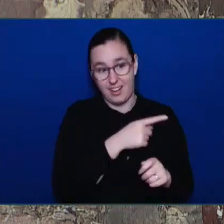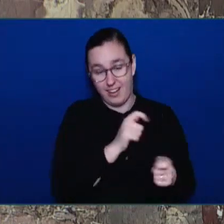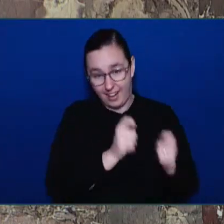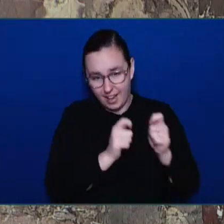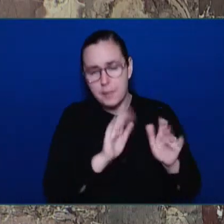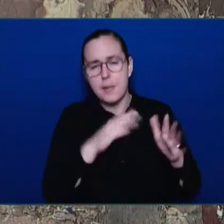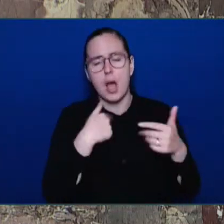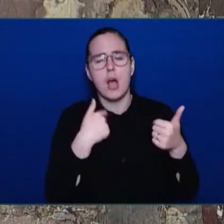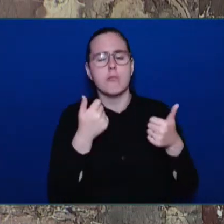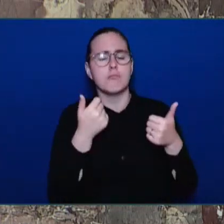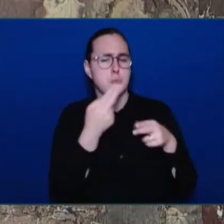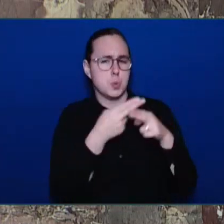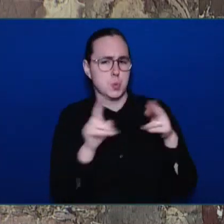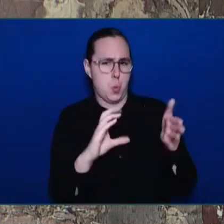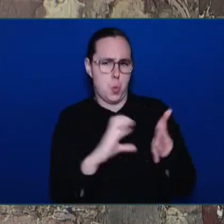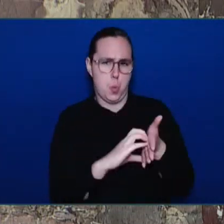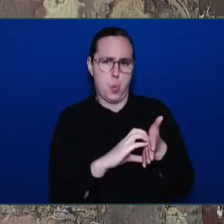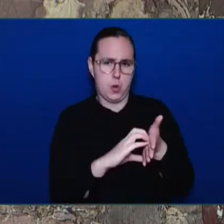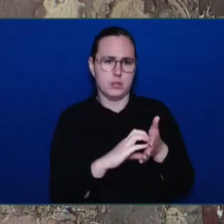Members.